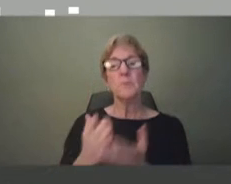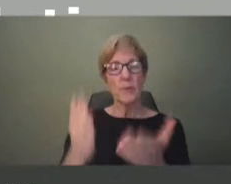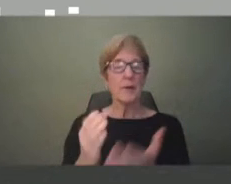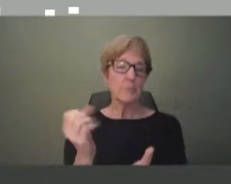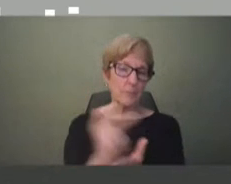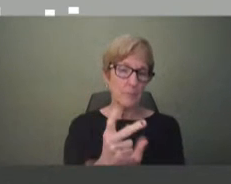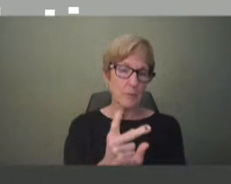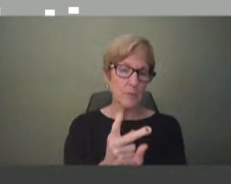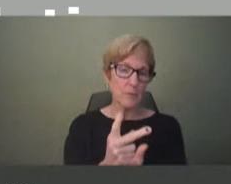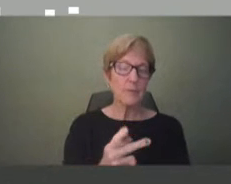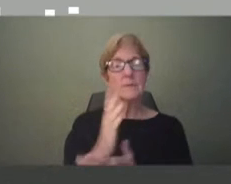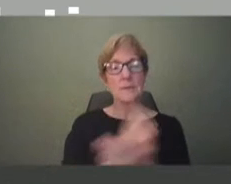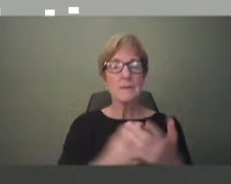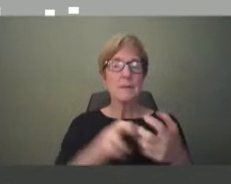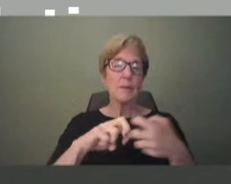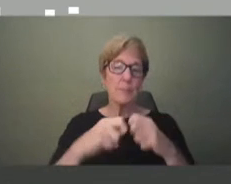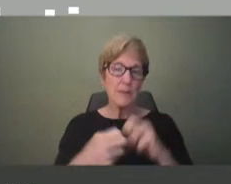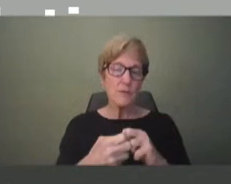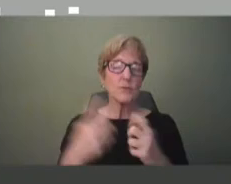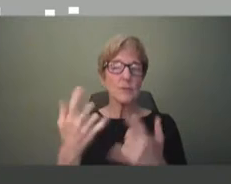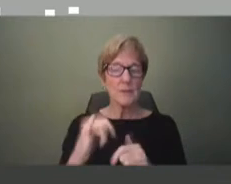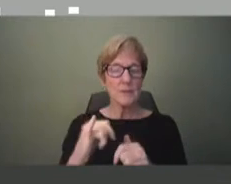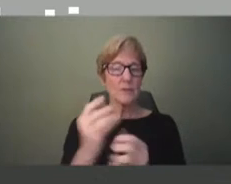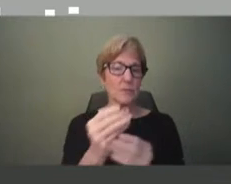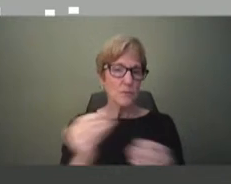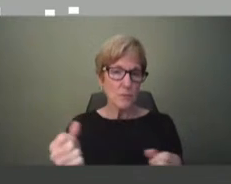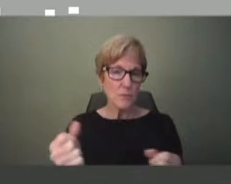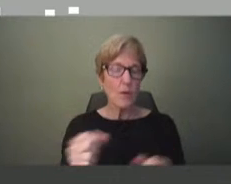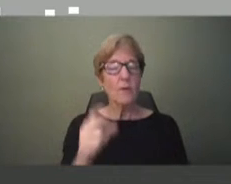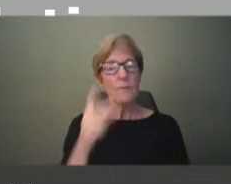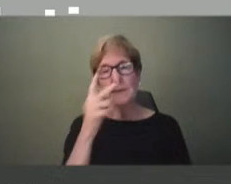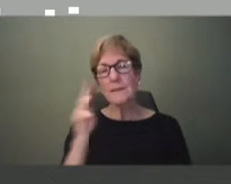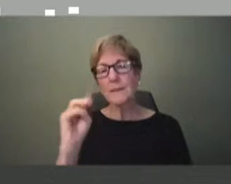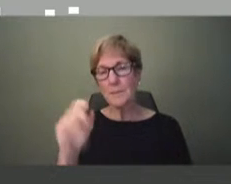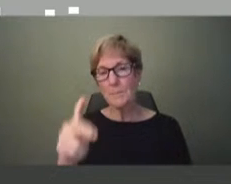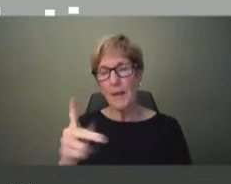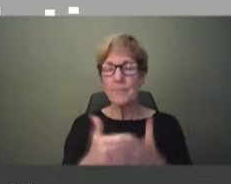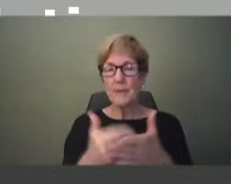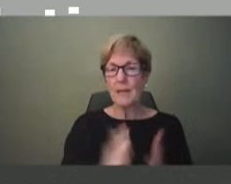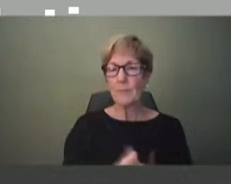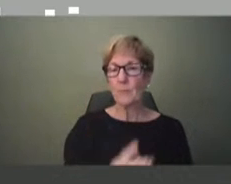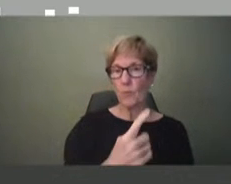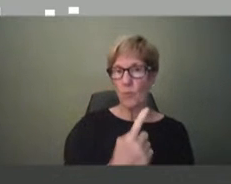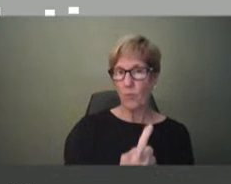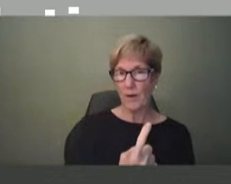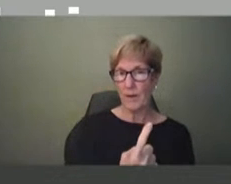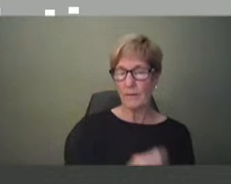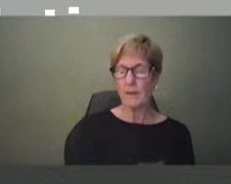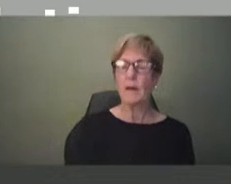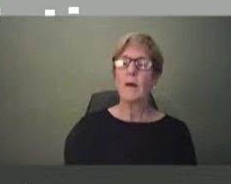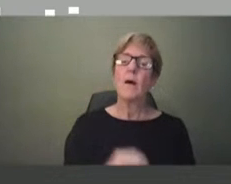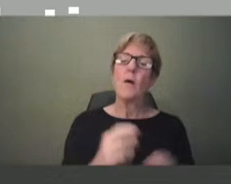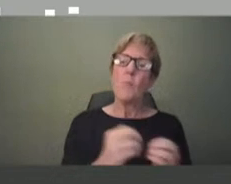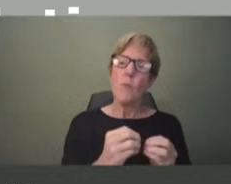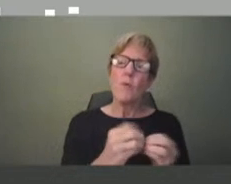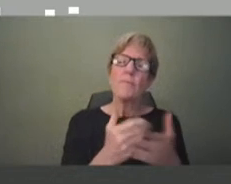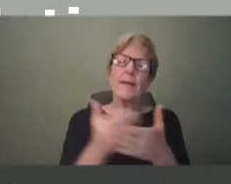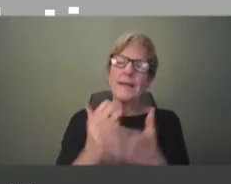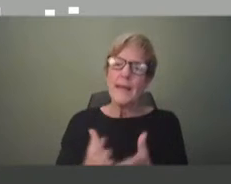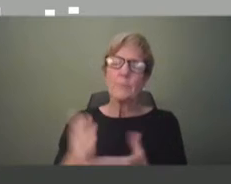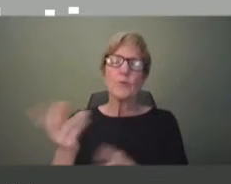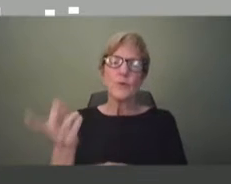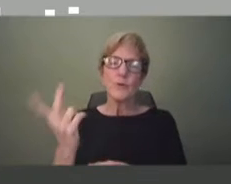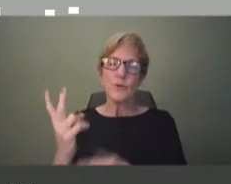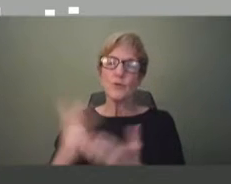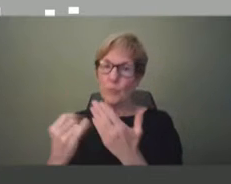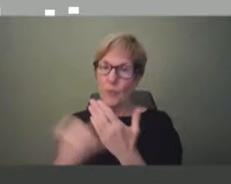have some outstanding issues to work through uh as we looked at the map it did show this is neighborhood one we this this would be more akin to a neighborhood 2 project